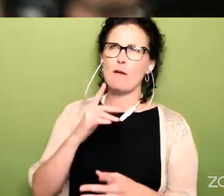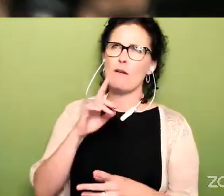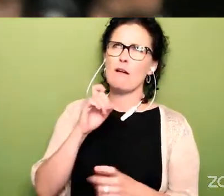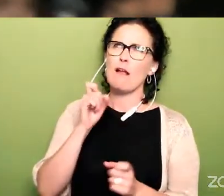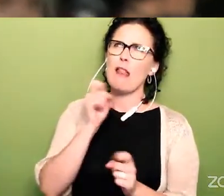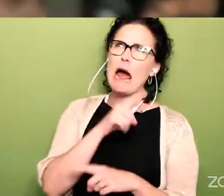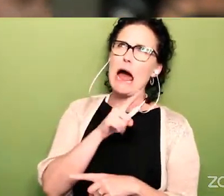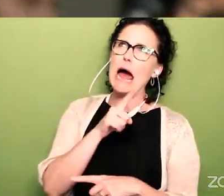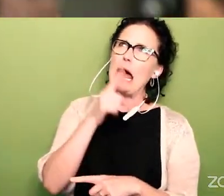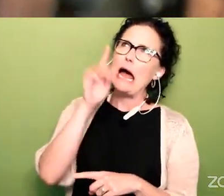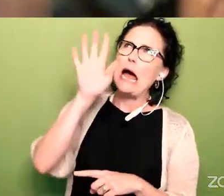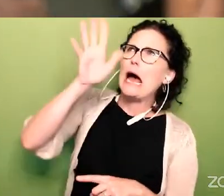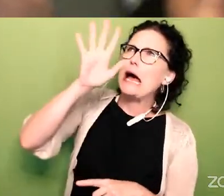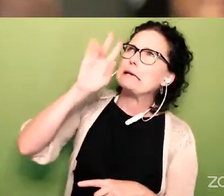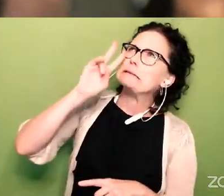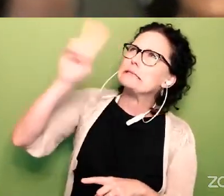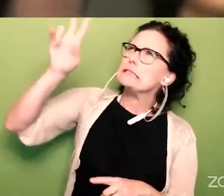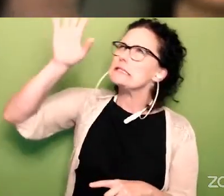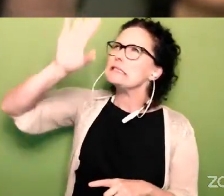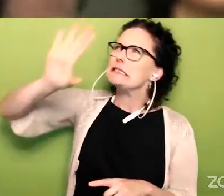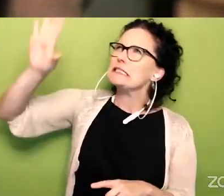are haram, you idiot.